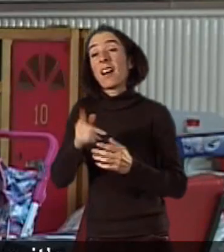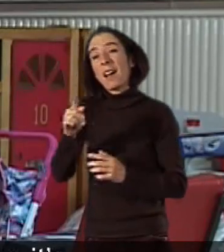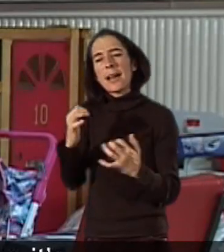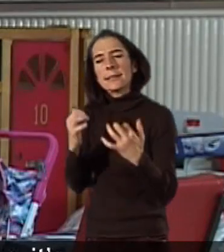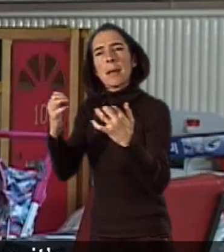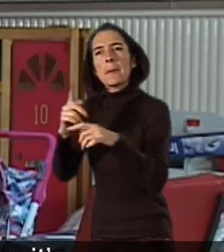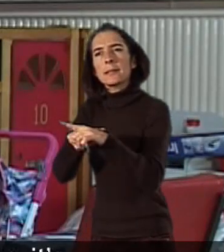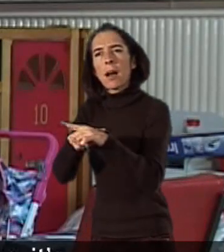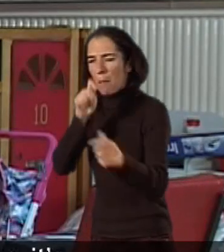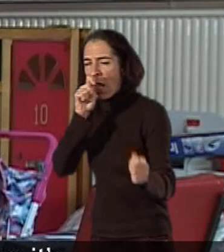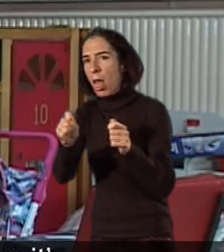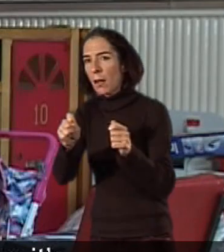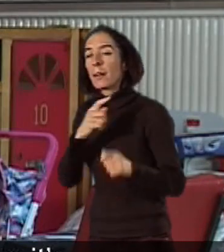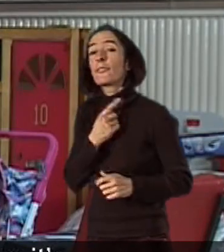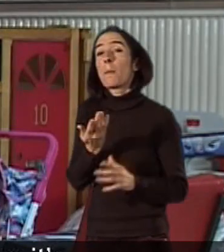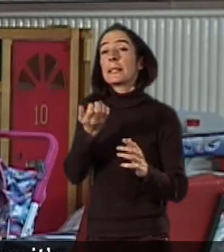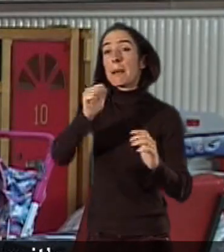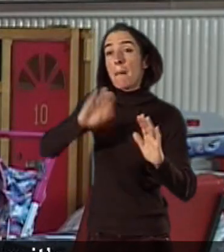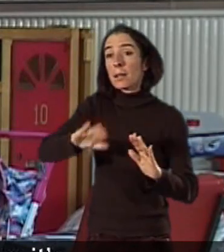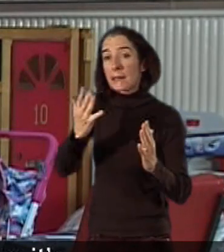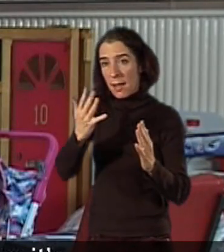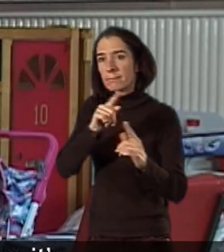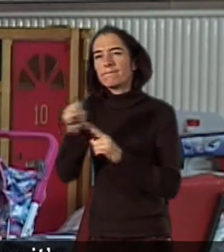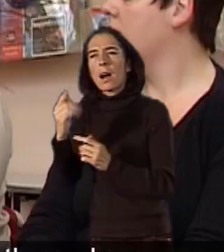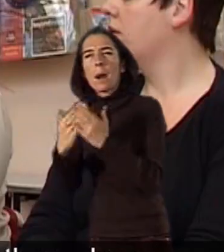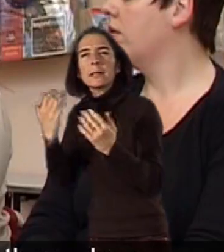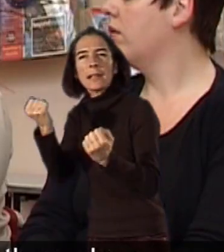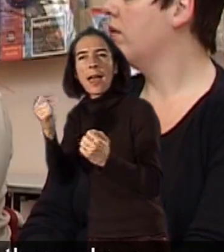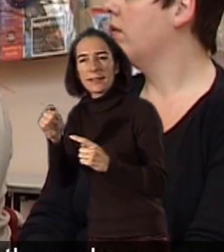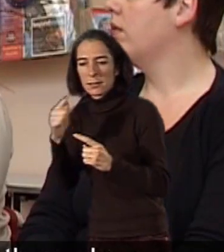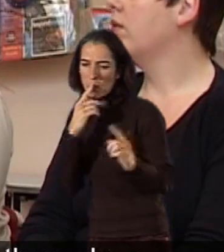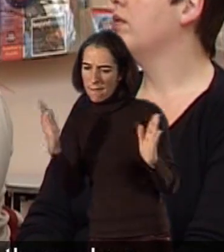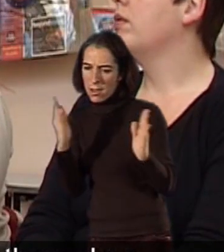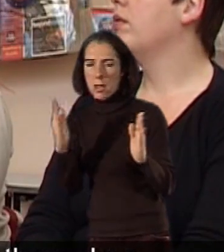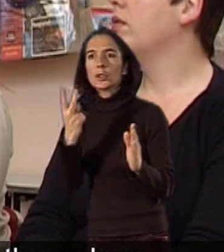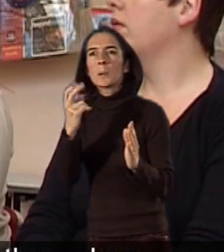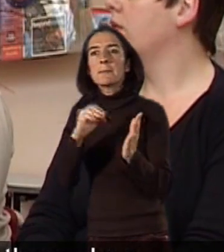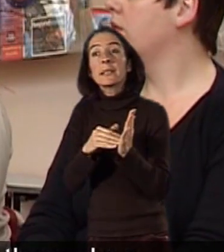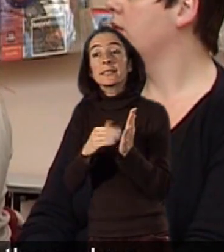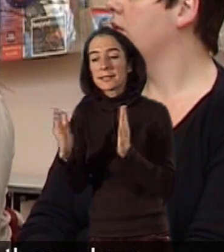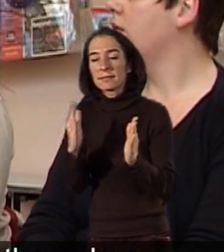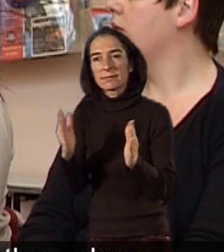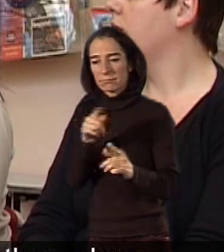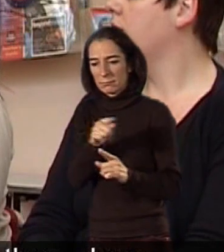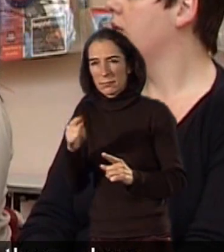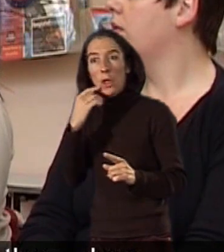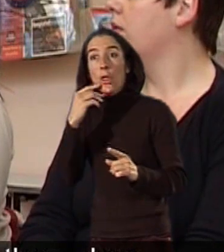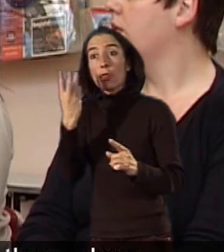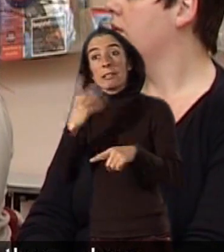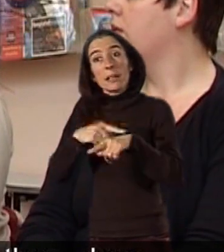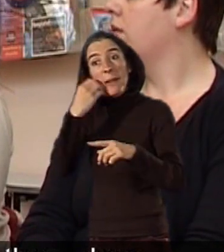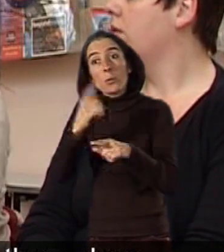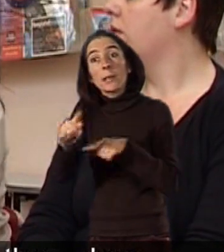assembly time, so it's at 10 past 10 till 10:30. So there's a 20-minute slot there, at least 3 days a